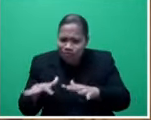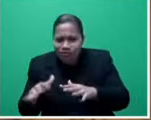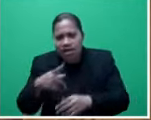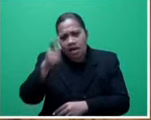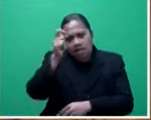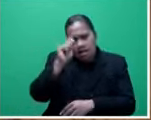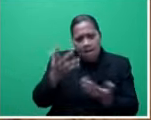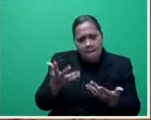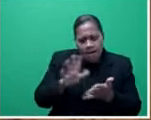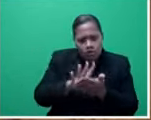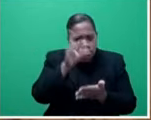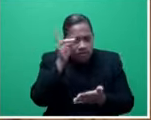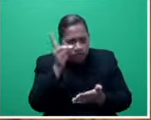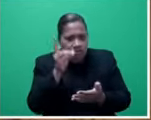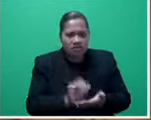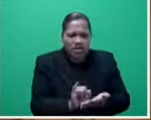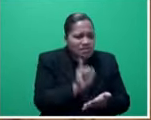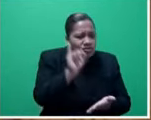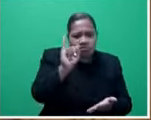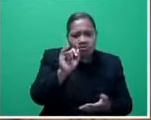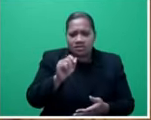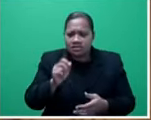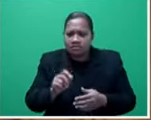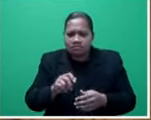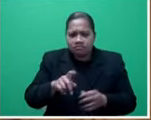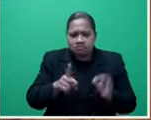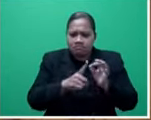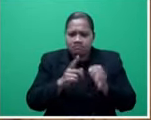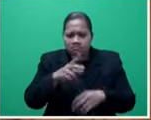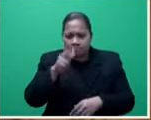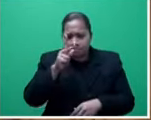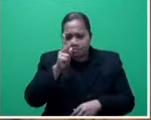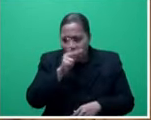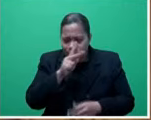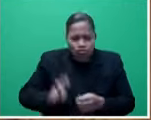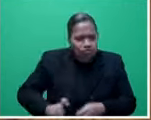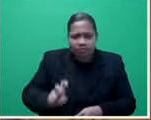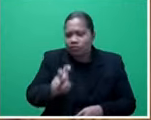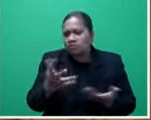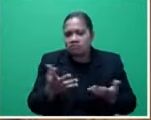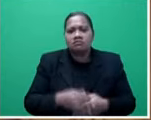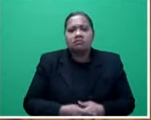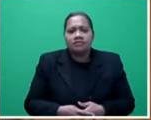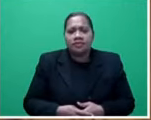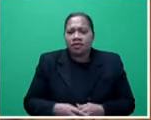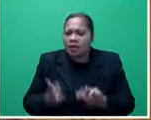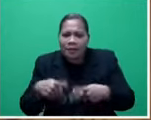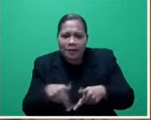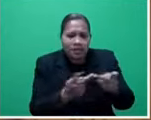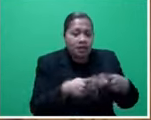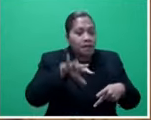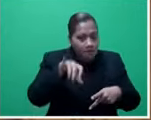education, institutions, public transport services, taxis, and public places must facilitate